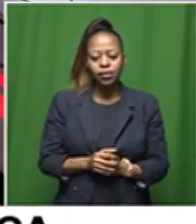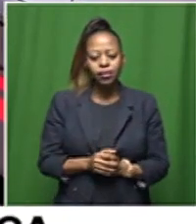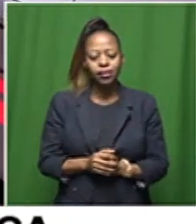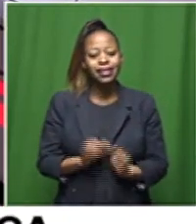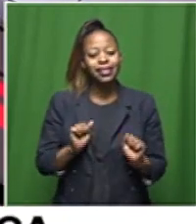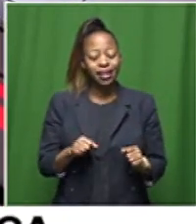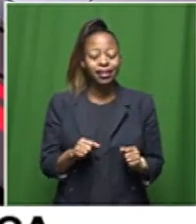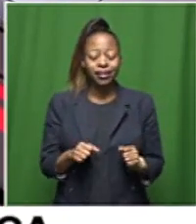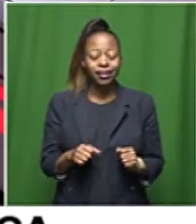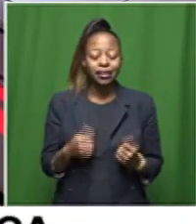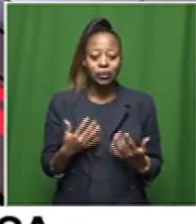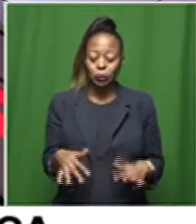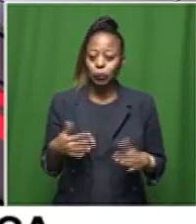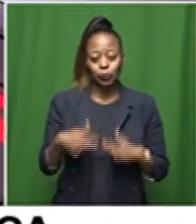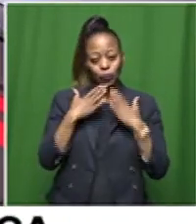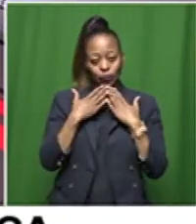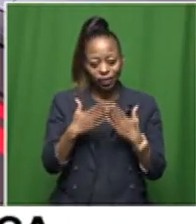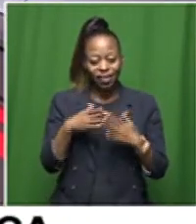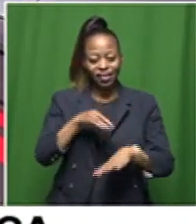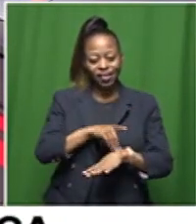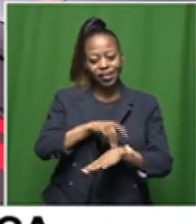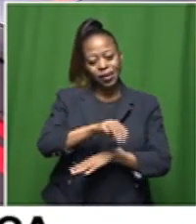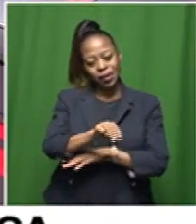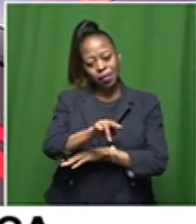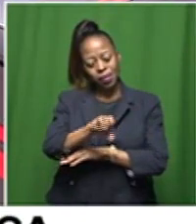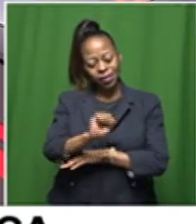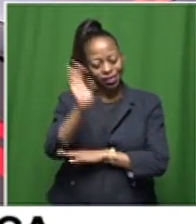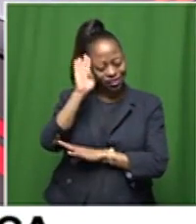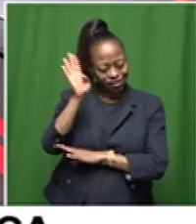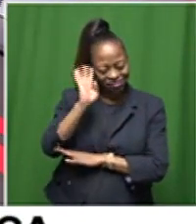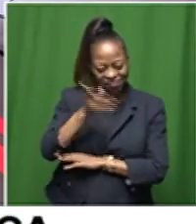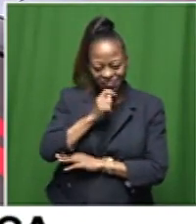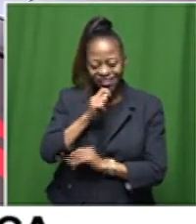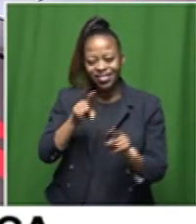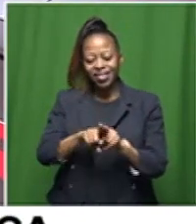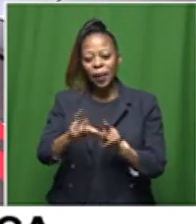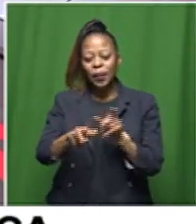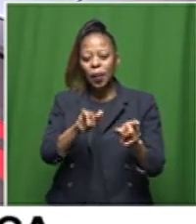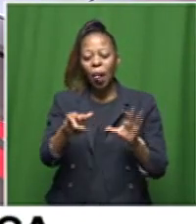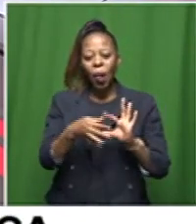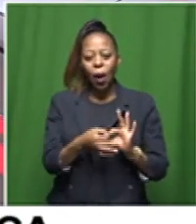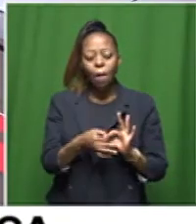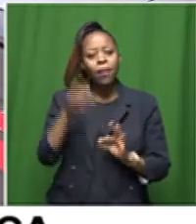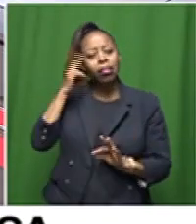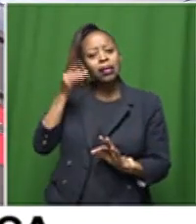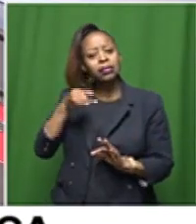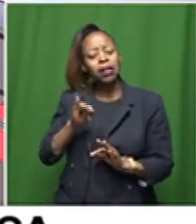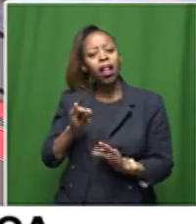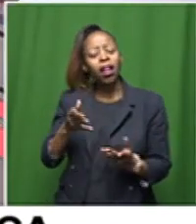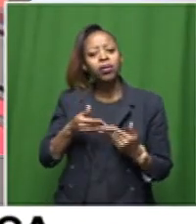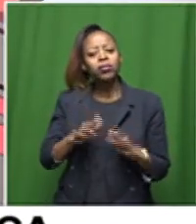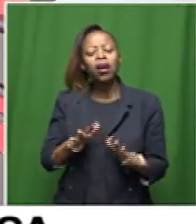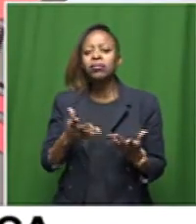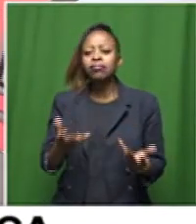Thank you, Dr. Musa. Good morning to yourselves and your viewers. So I think let's start off by asking